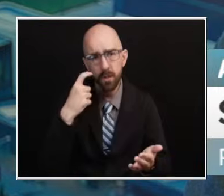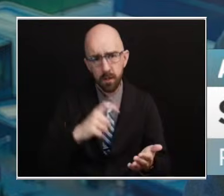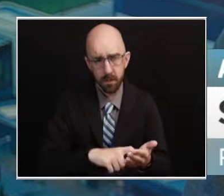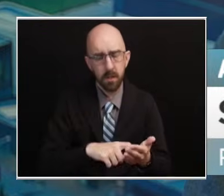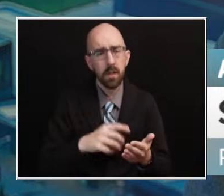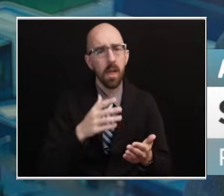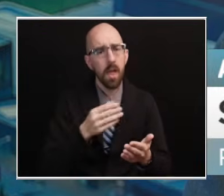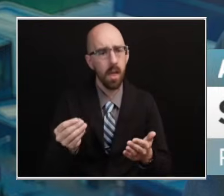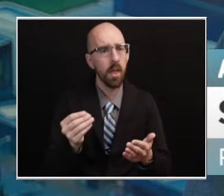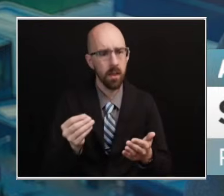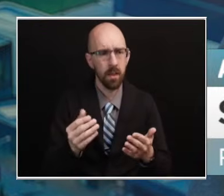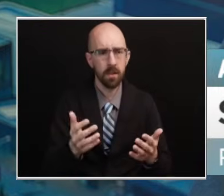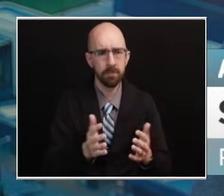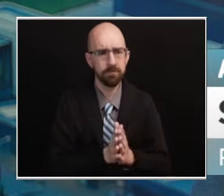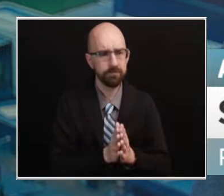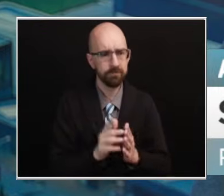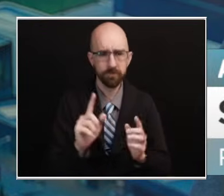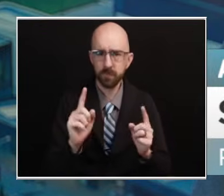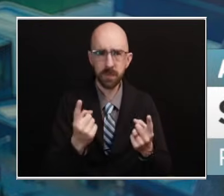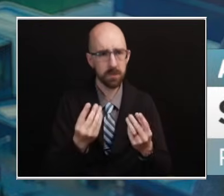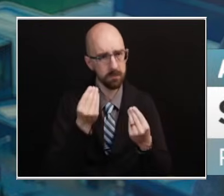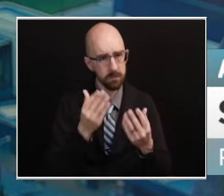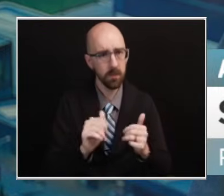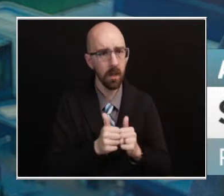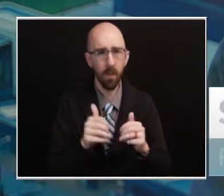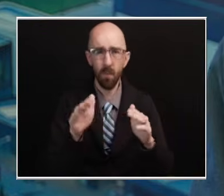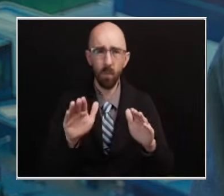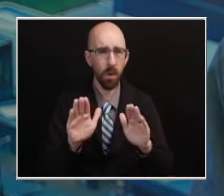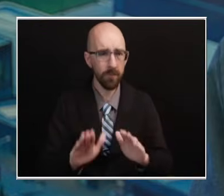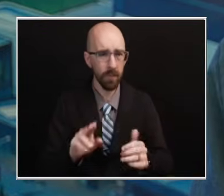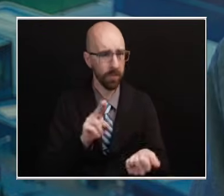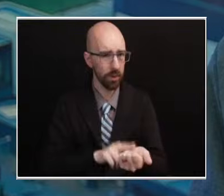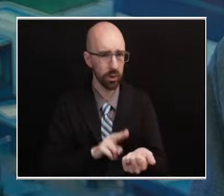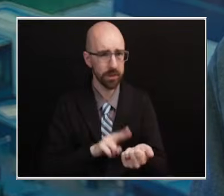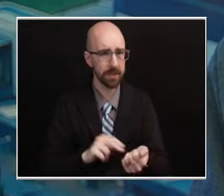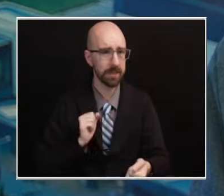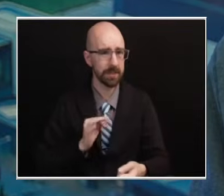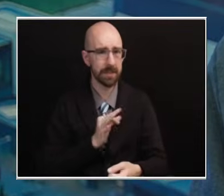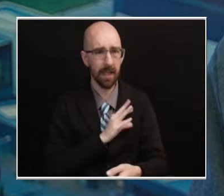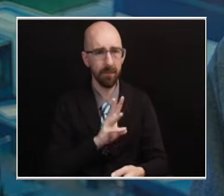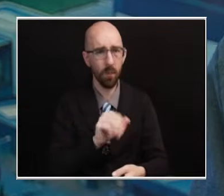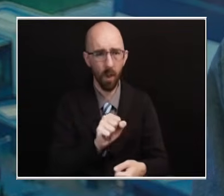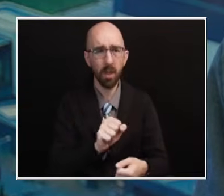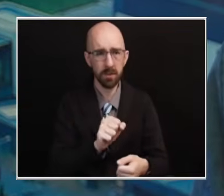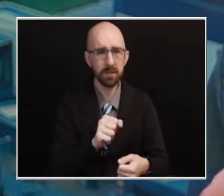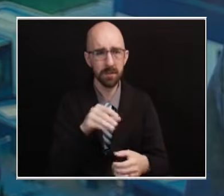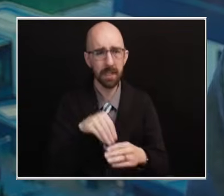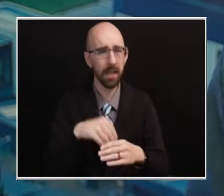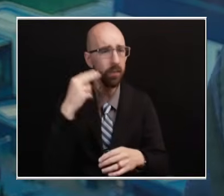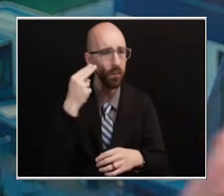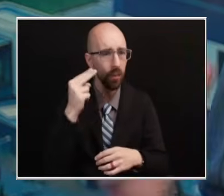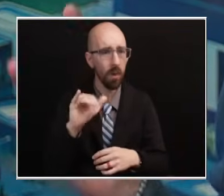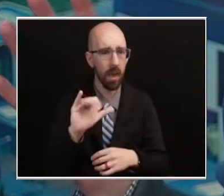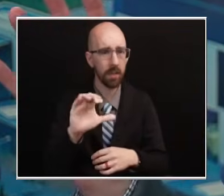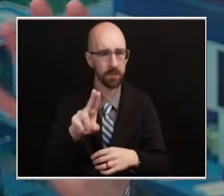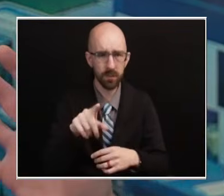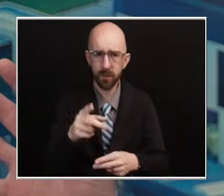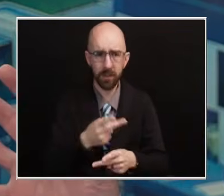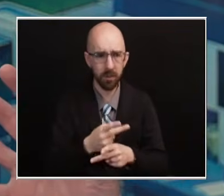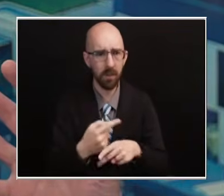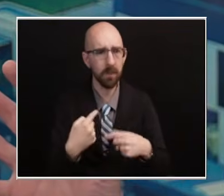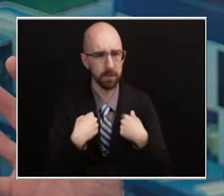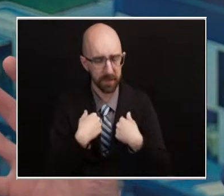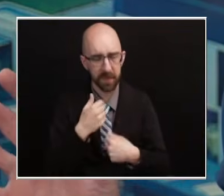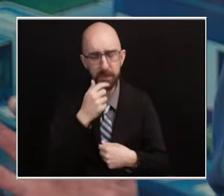and just tell you how wonderful the nursing staff was in the neuro ICU. I mean, they took care of me, but they also took care